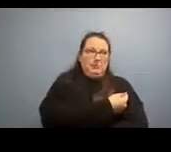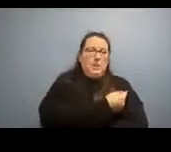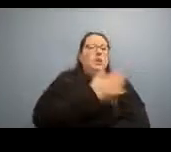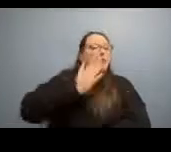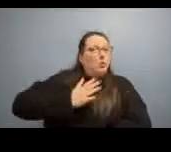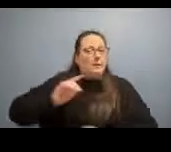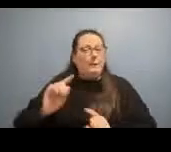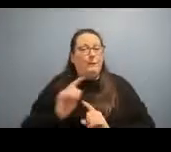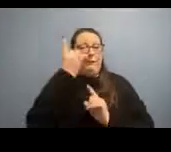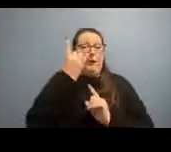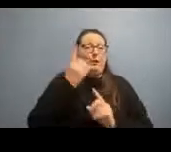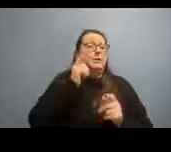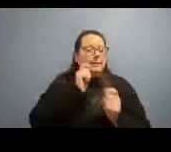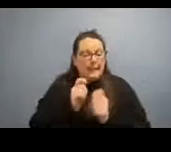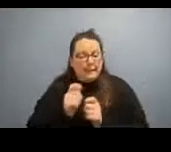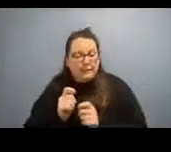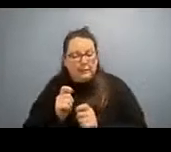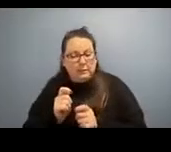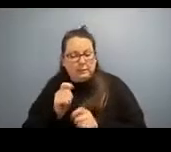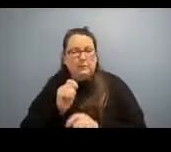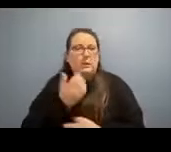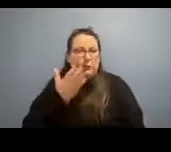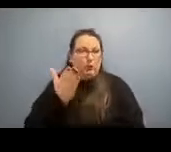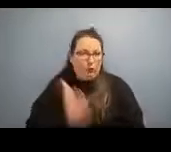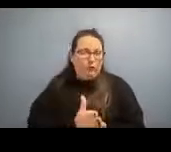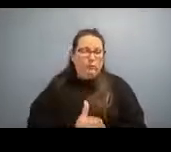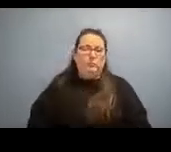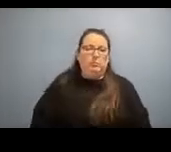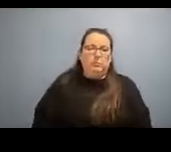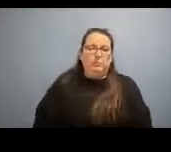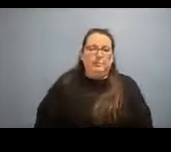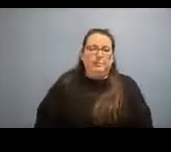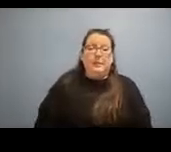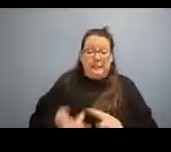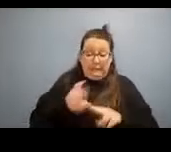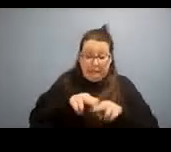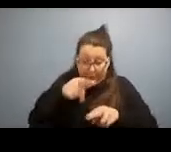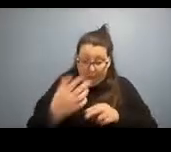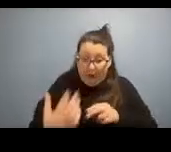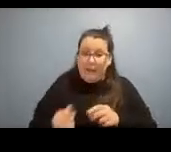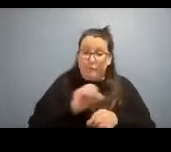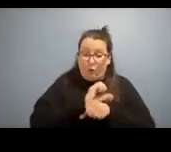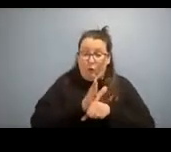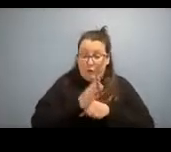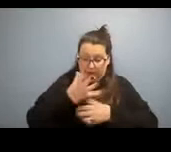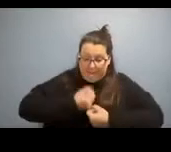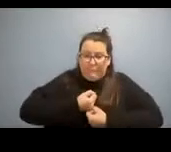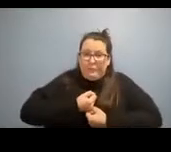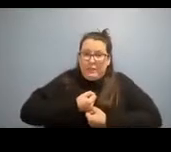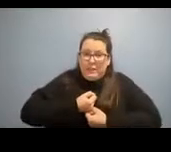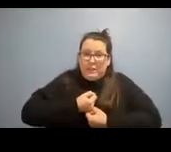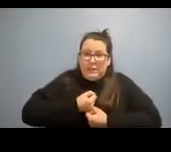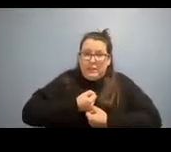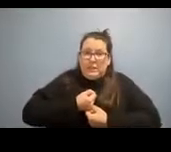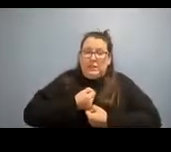negative and follow the quarantine procedures that is required. If you're already infected and are not showing symptoms at this